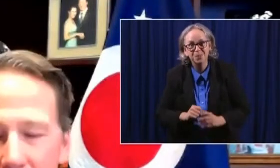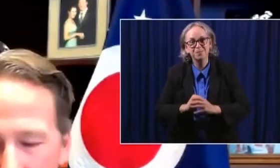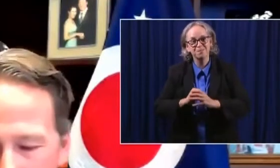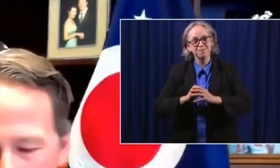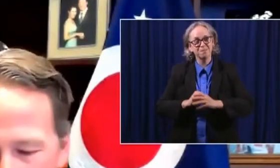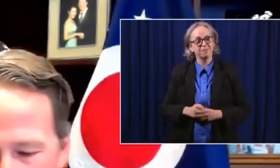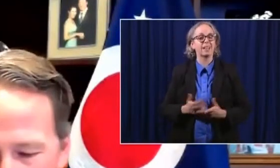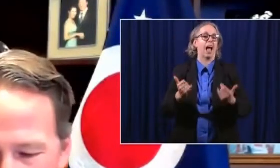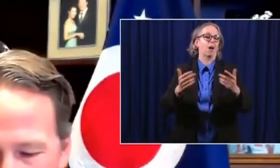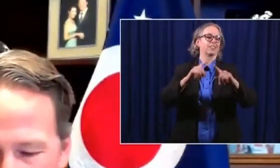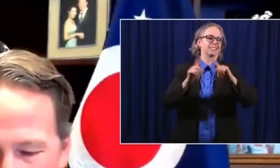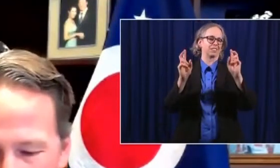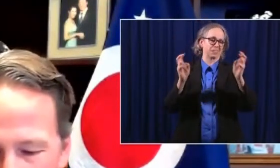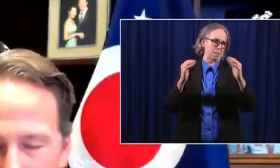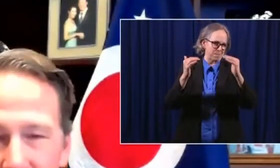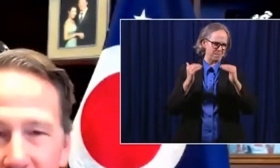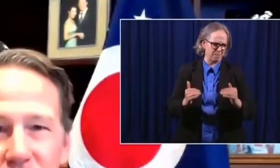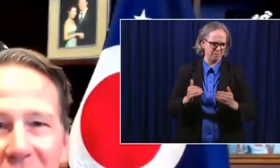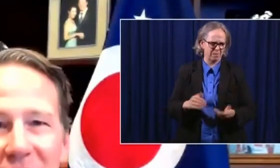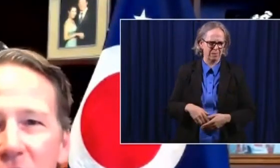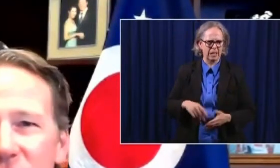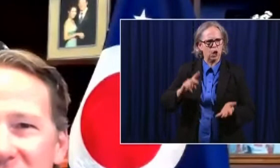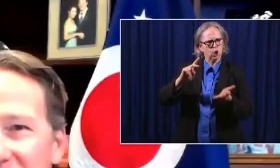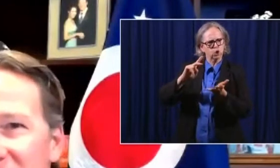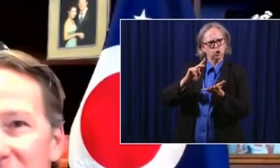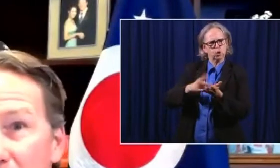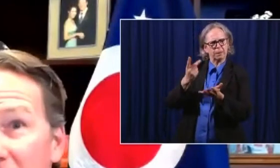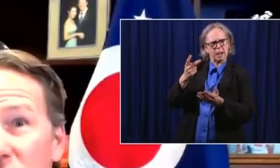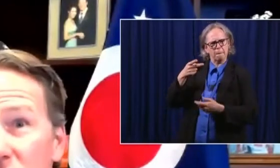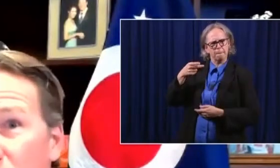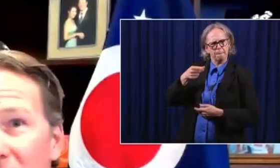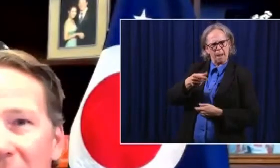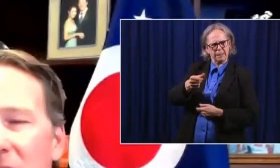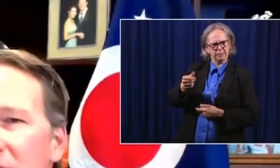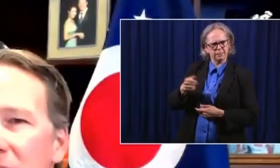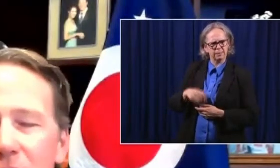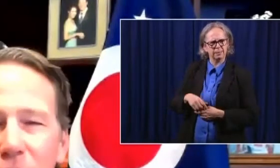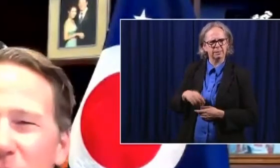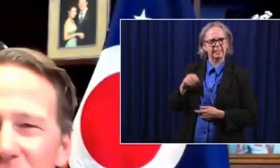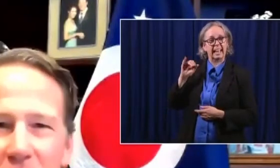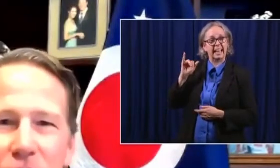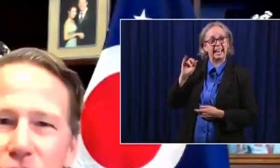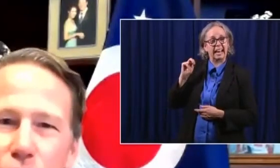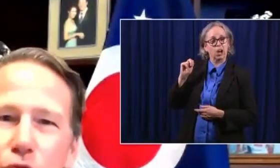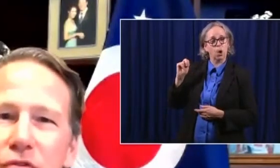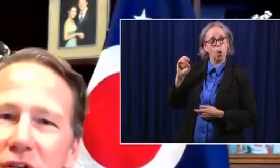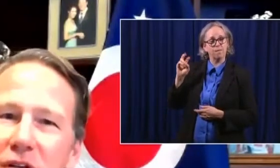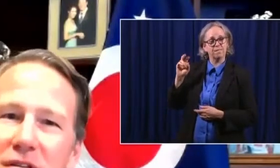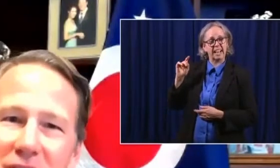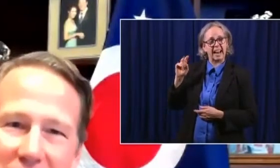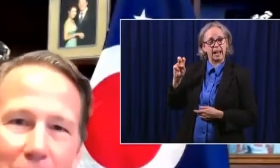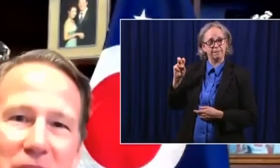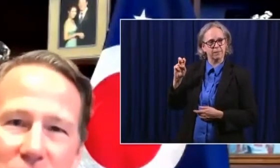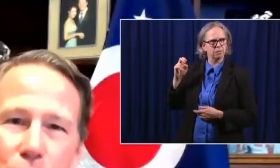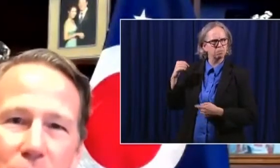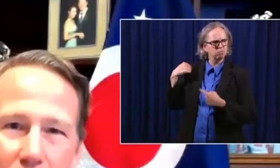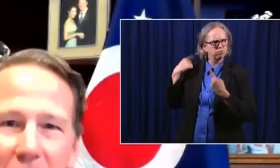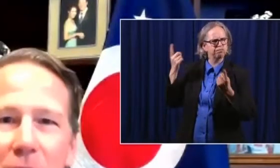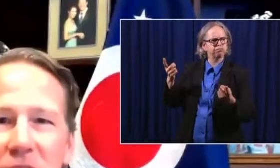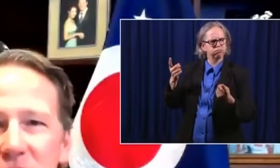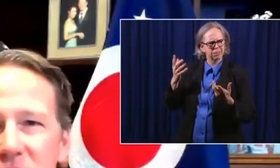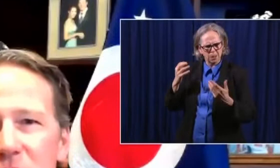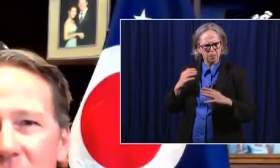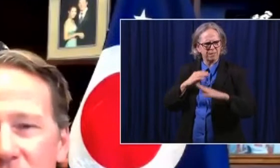team has been continuing to try to use technology to make sure that we found tools to stop these